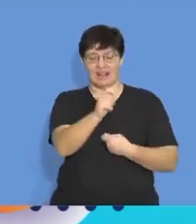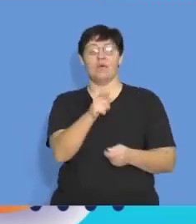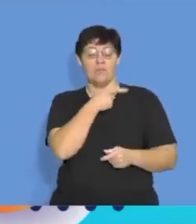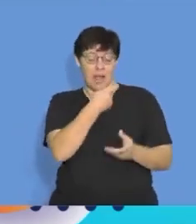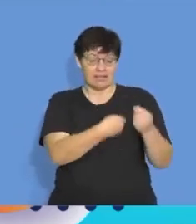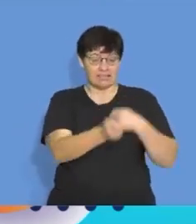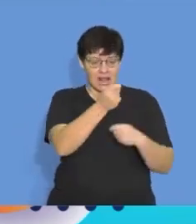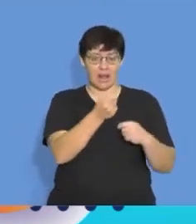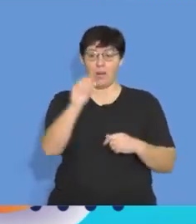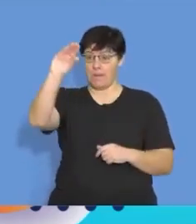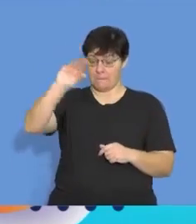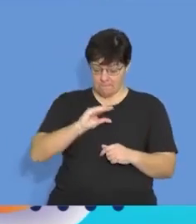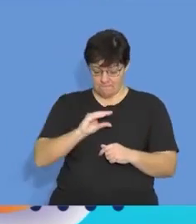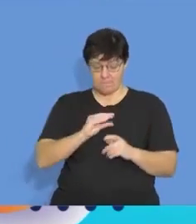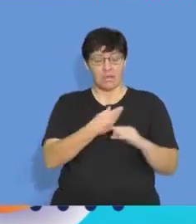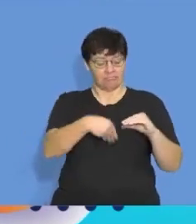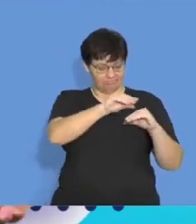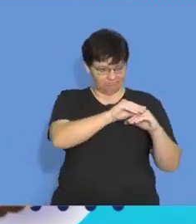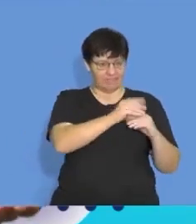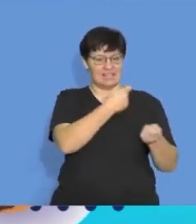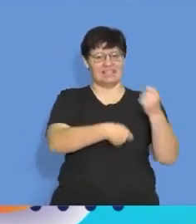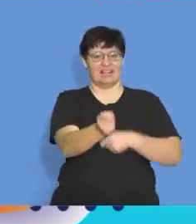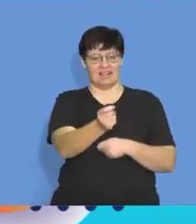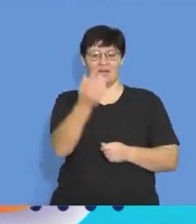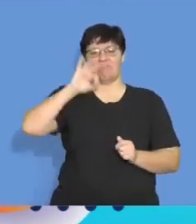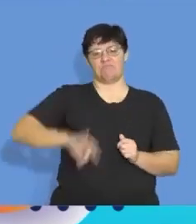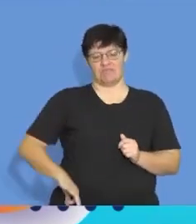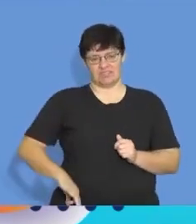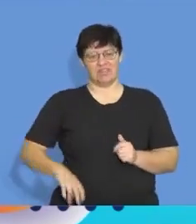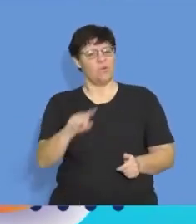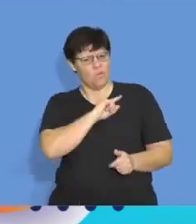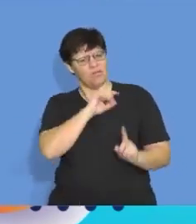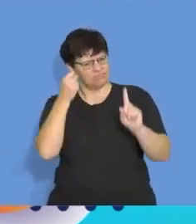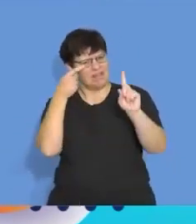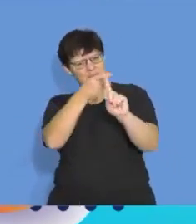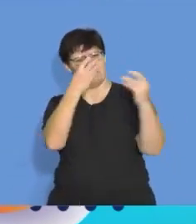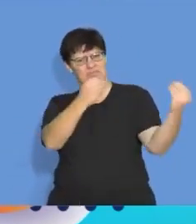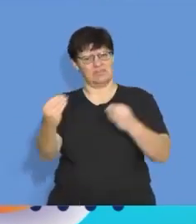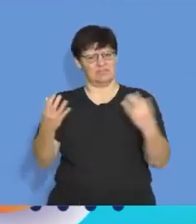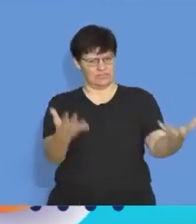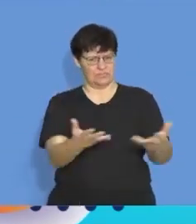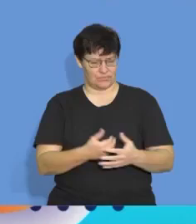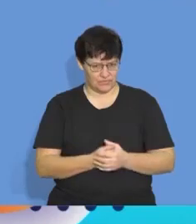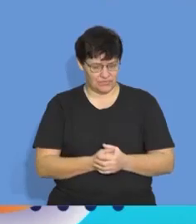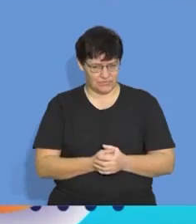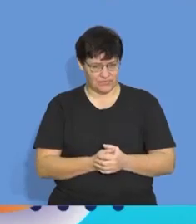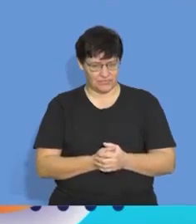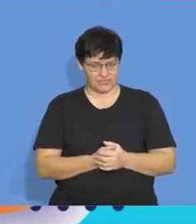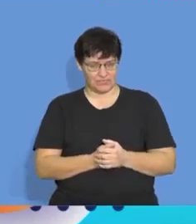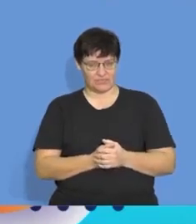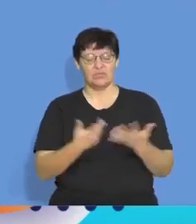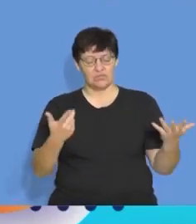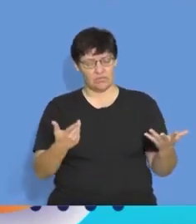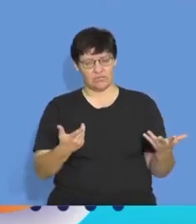a profit. Because that's the idea of a trading business, to buy stock, to buy inventory, and then obviously you